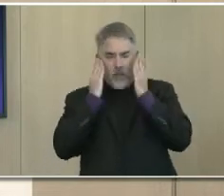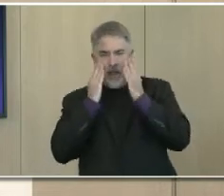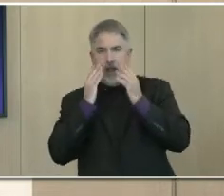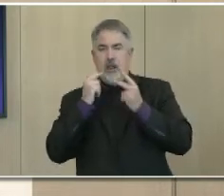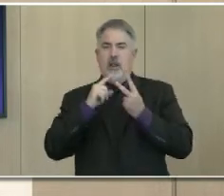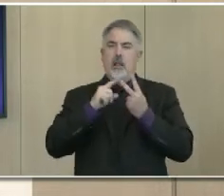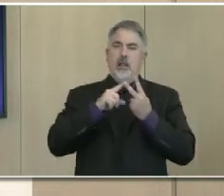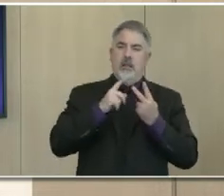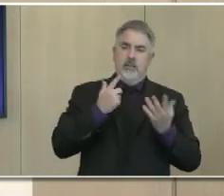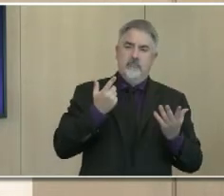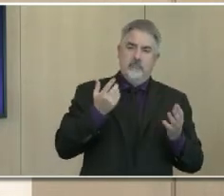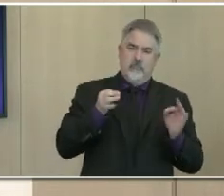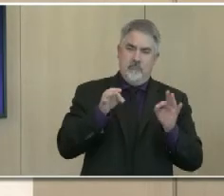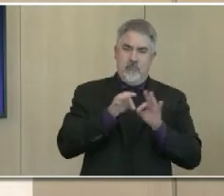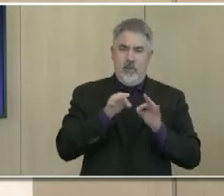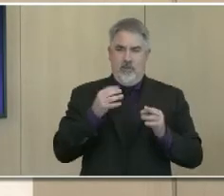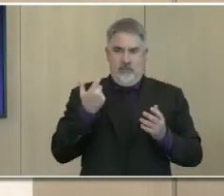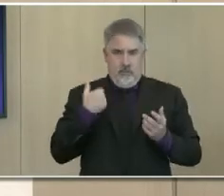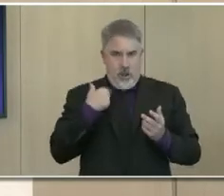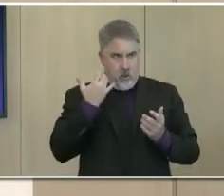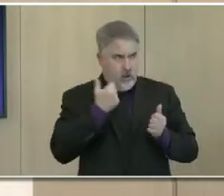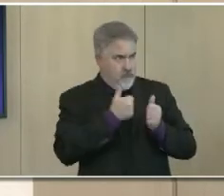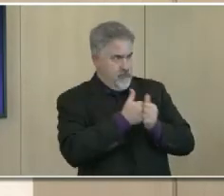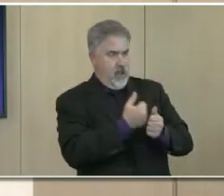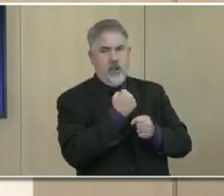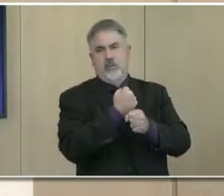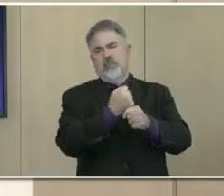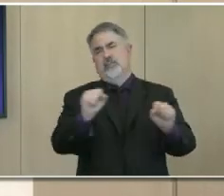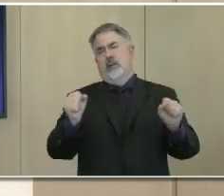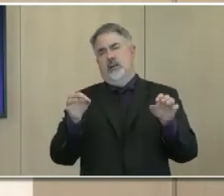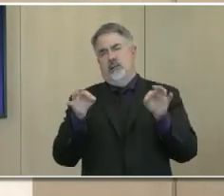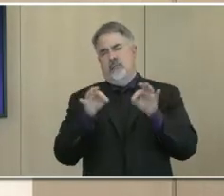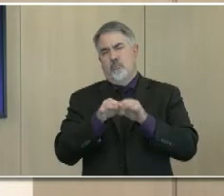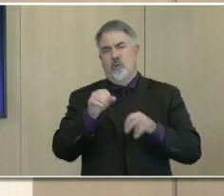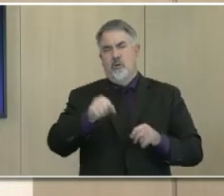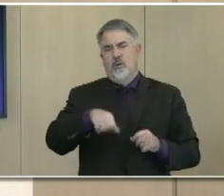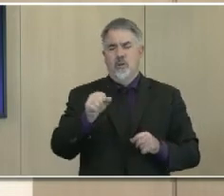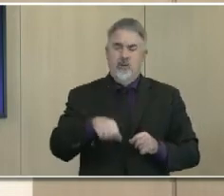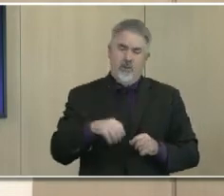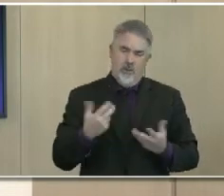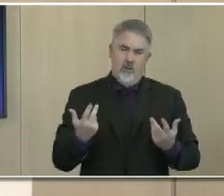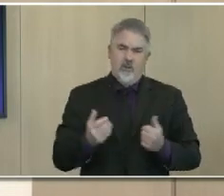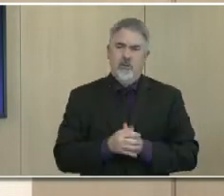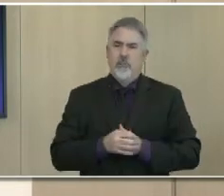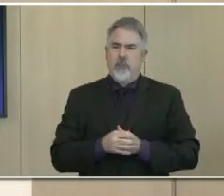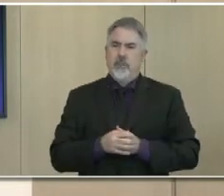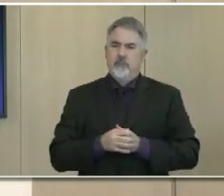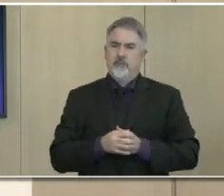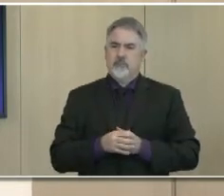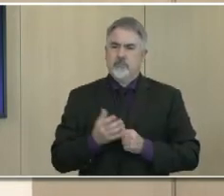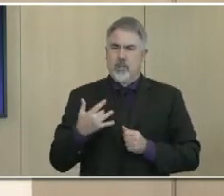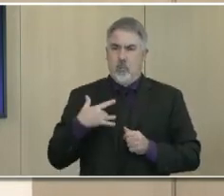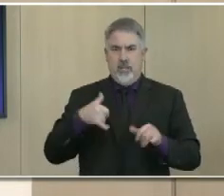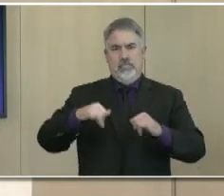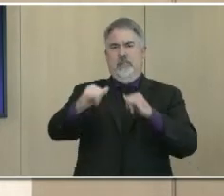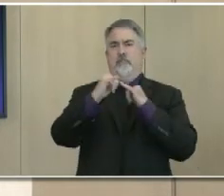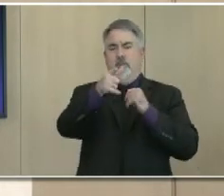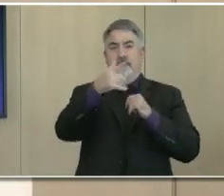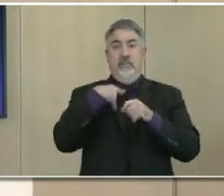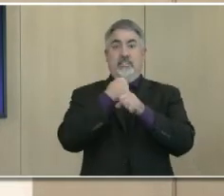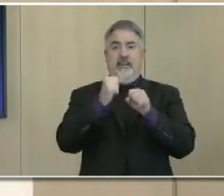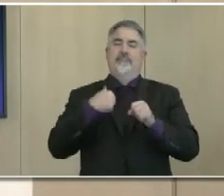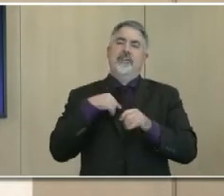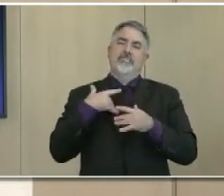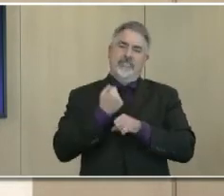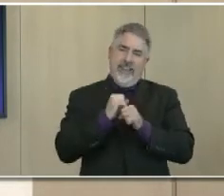and we're being safe. If you go to your Home Depot or if you go to the grocery store, we want you to feel the same when you come to our restaurants. So with that, I want to thank the Board